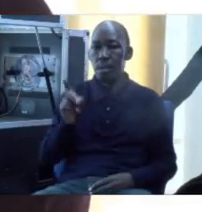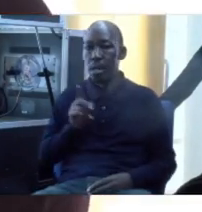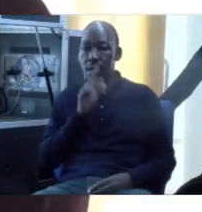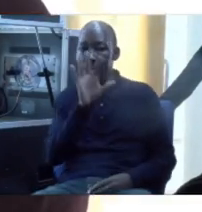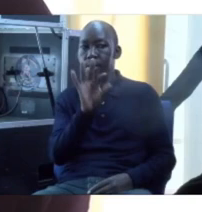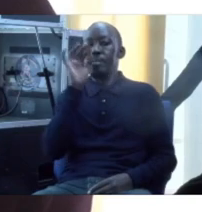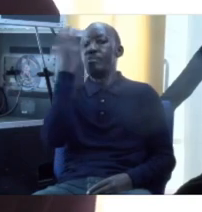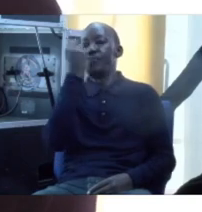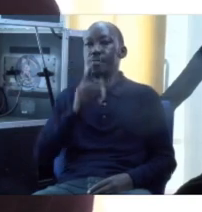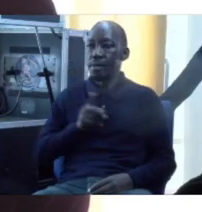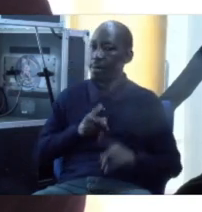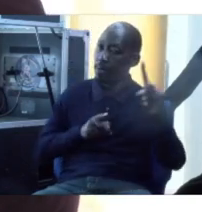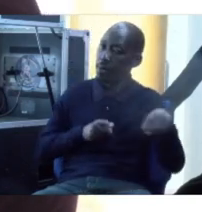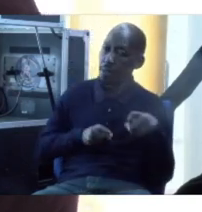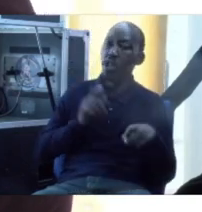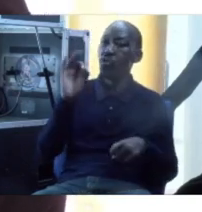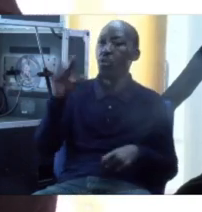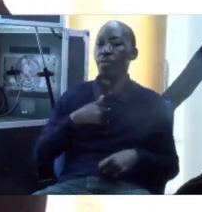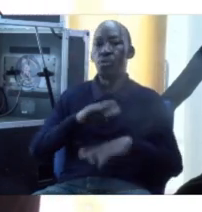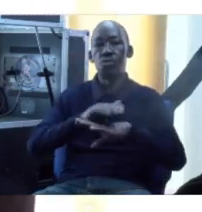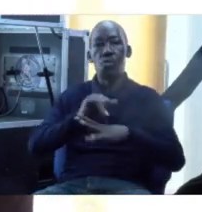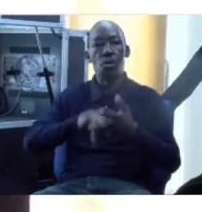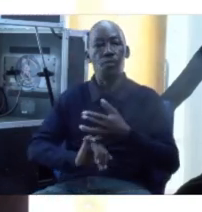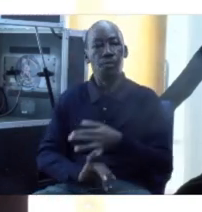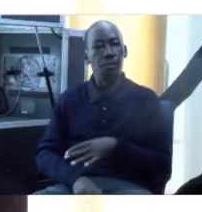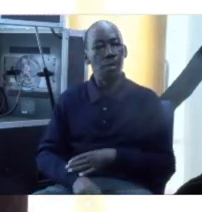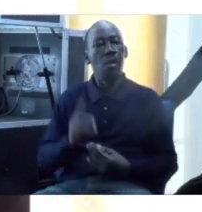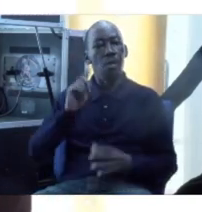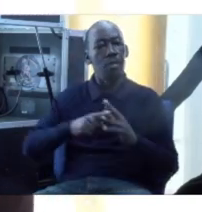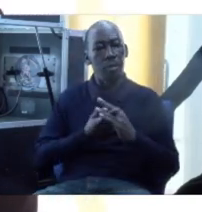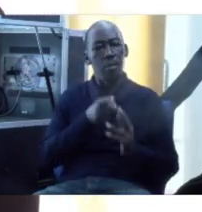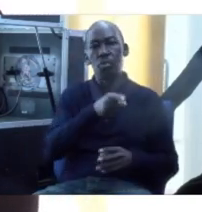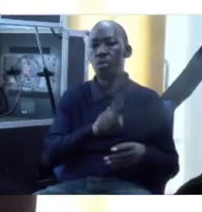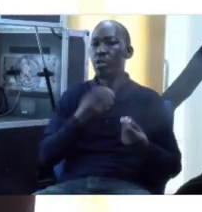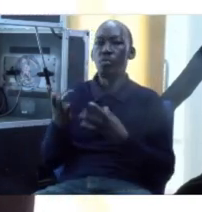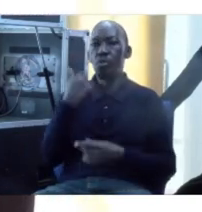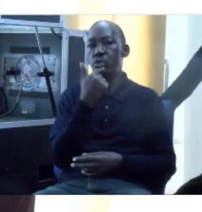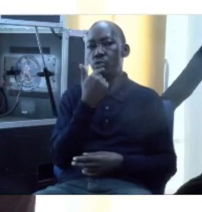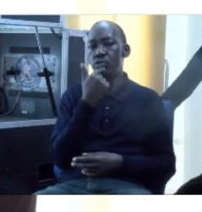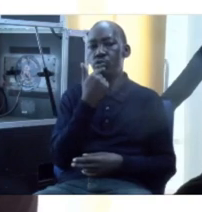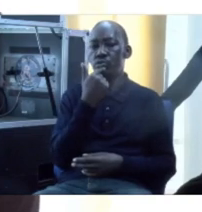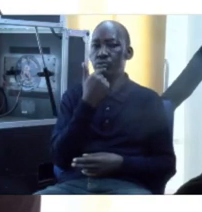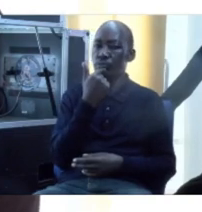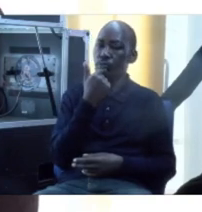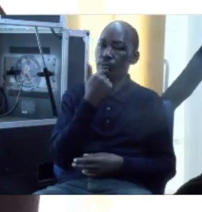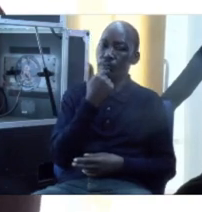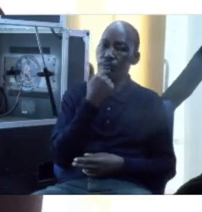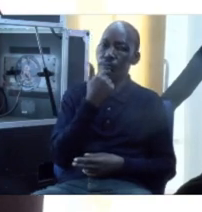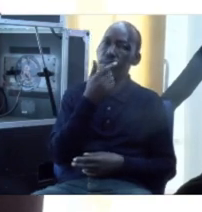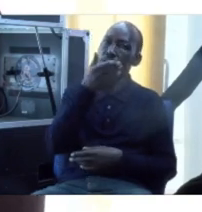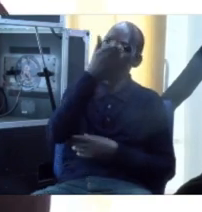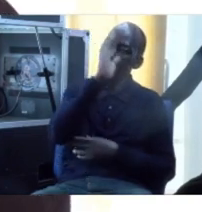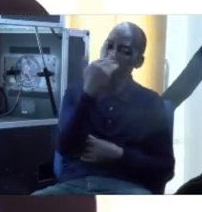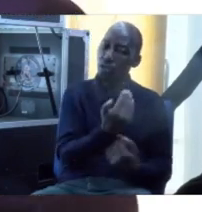nikaona. If you have a good wife, kama una mke mwema, the source of a good wife is where? Chanzo cha mke huyo mwema ni wapi? What about